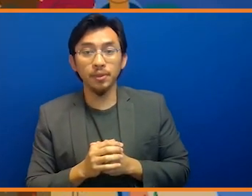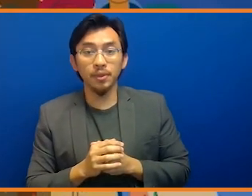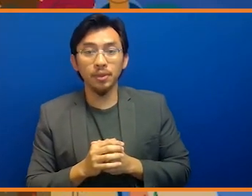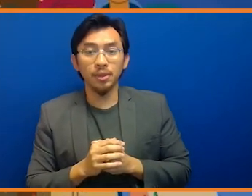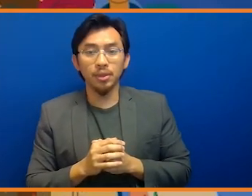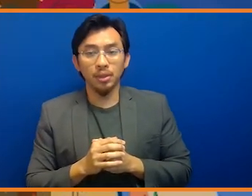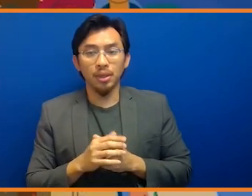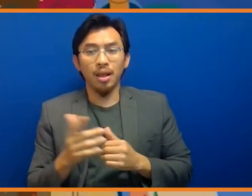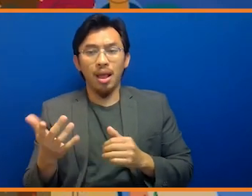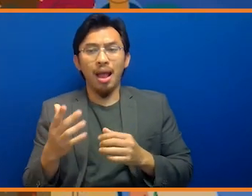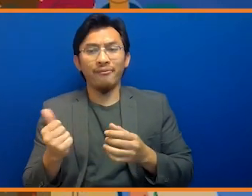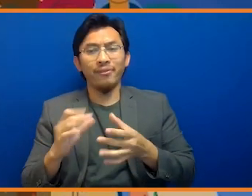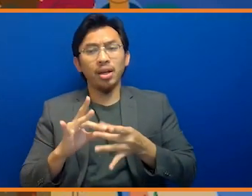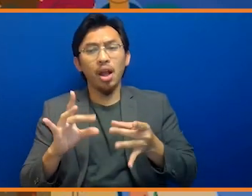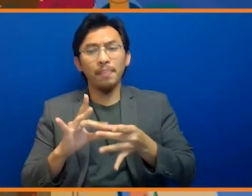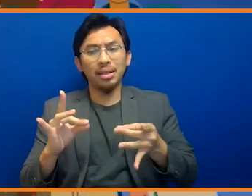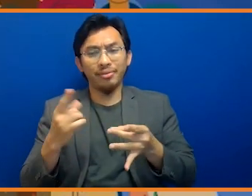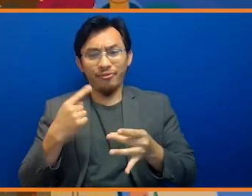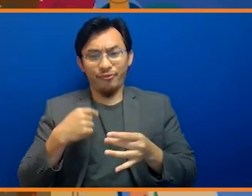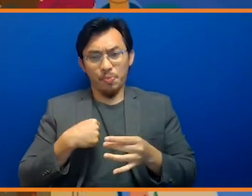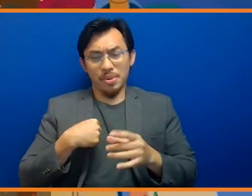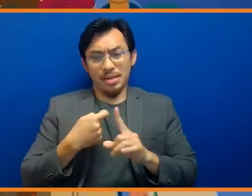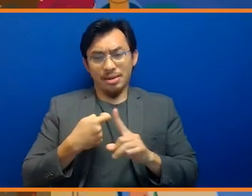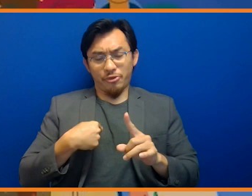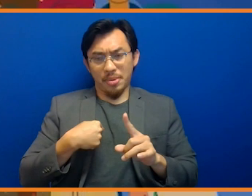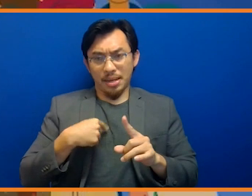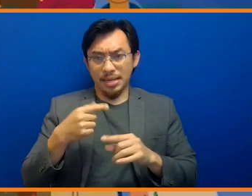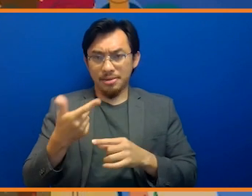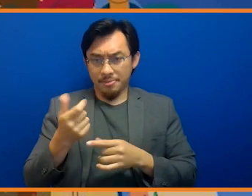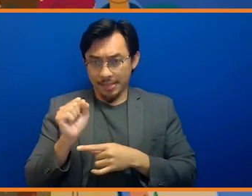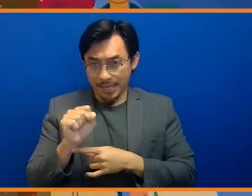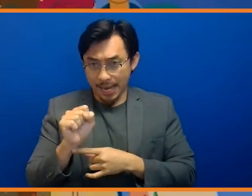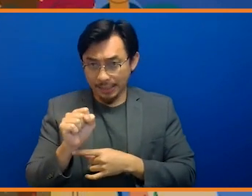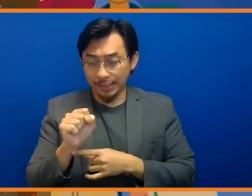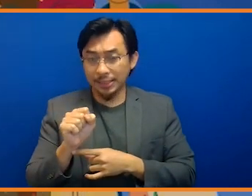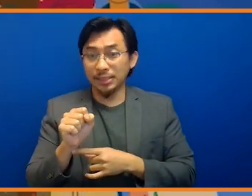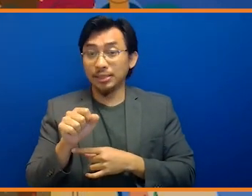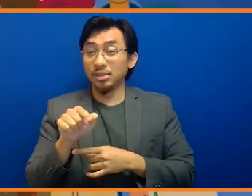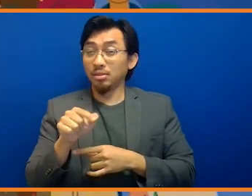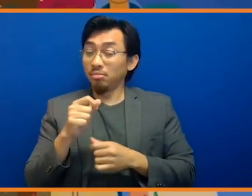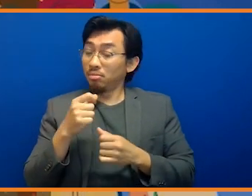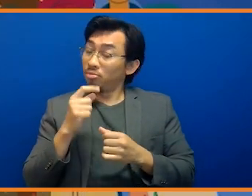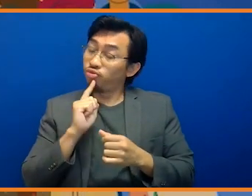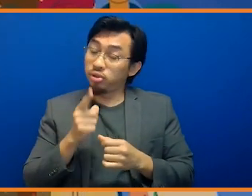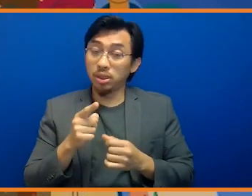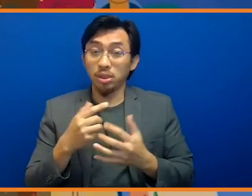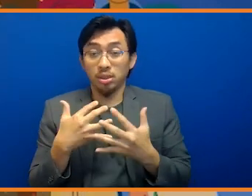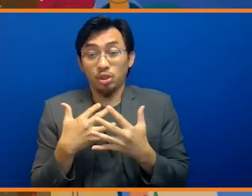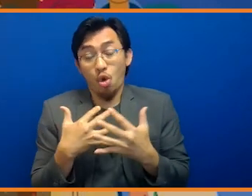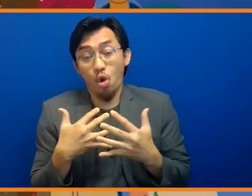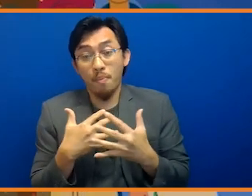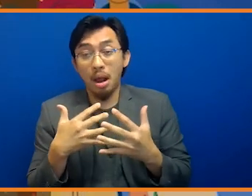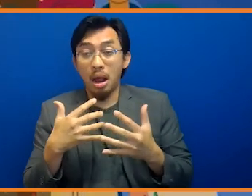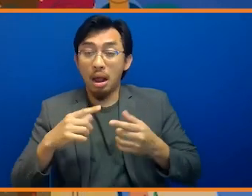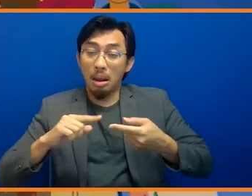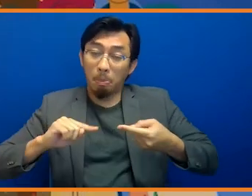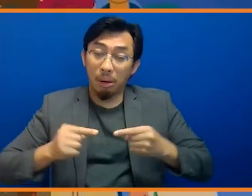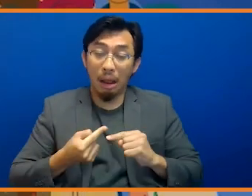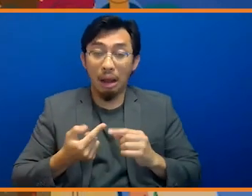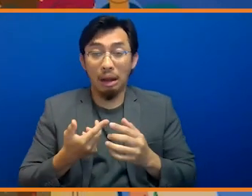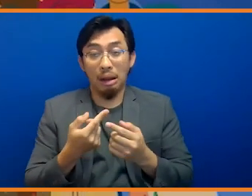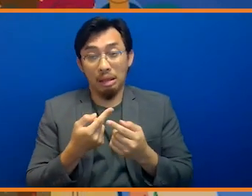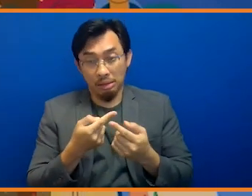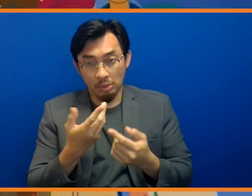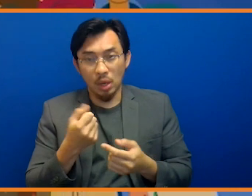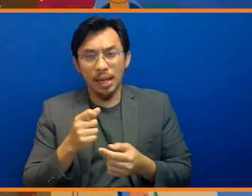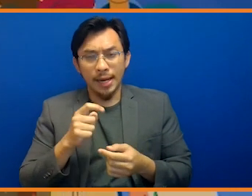also followed by a comment from me that yes, this is a really raw trauma. It's very painful for me to remember.